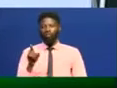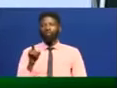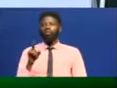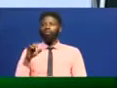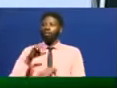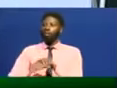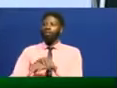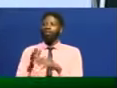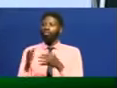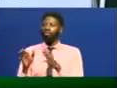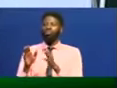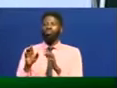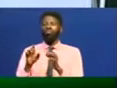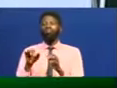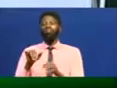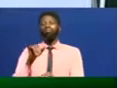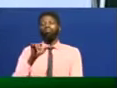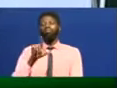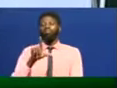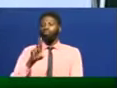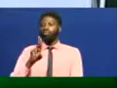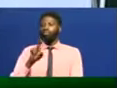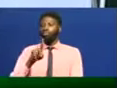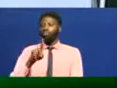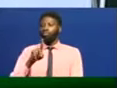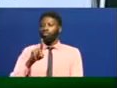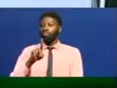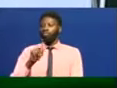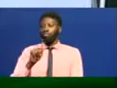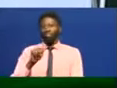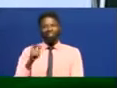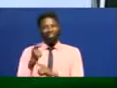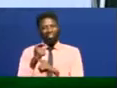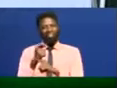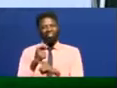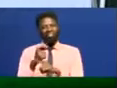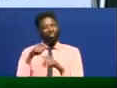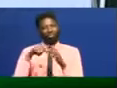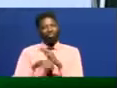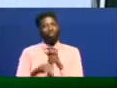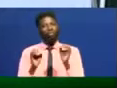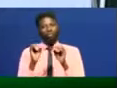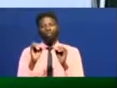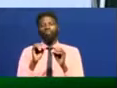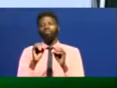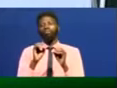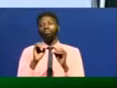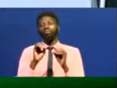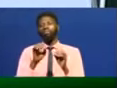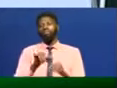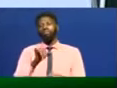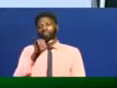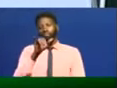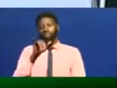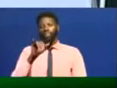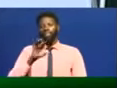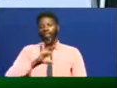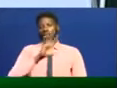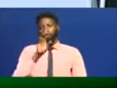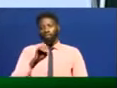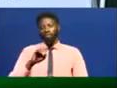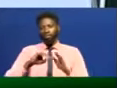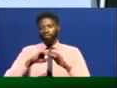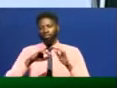raw, untested, untrained. She went there for the African Under 18